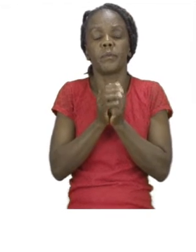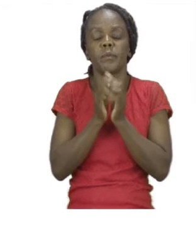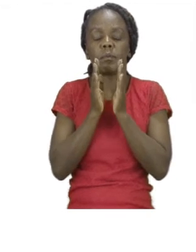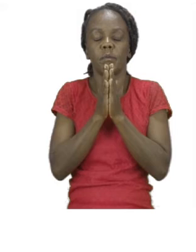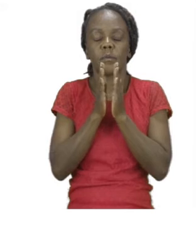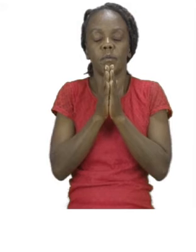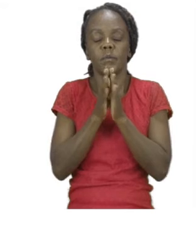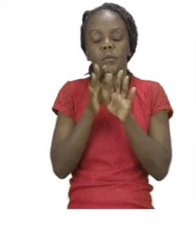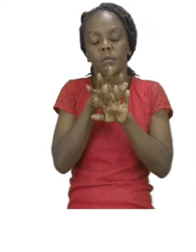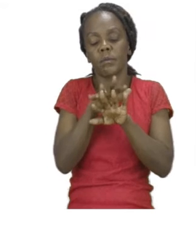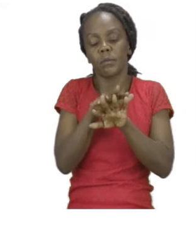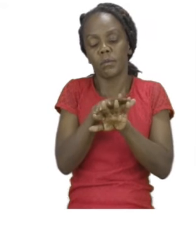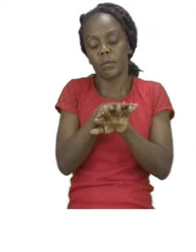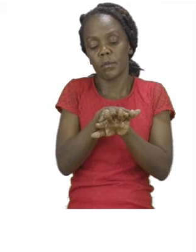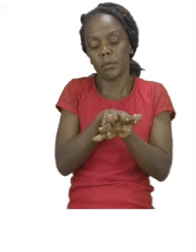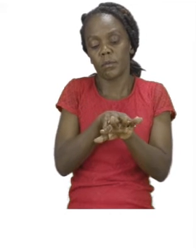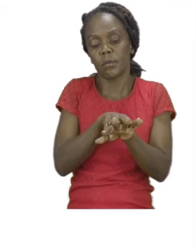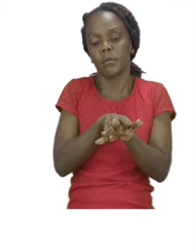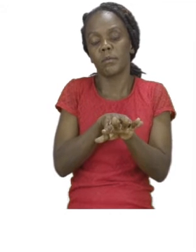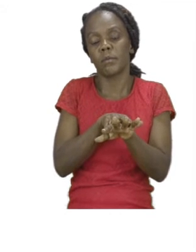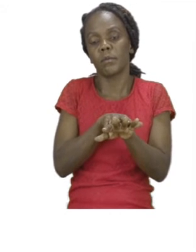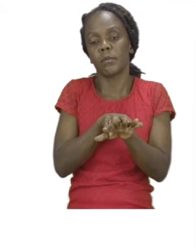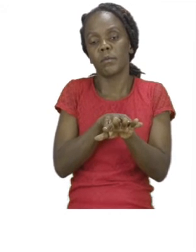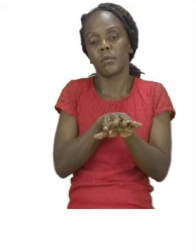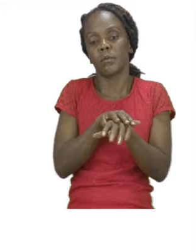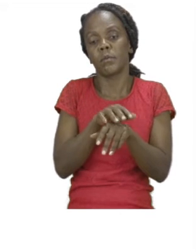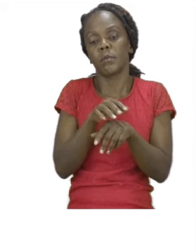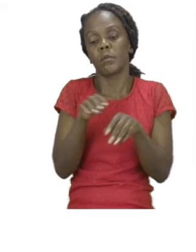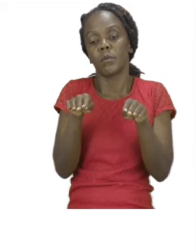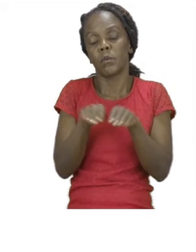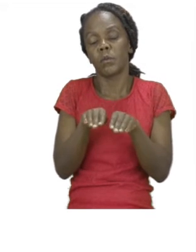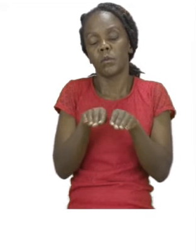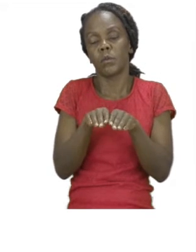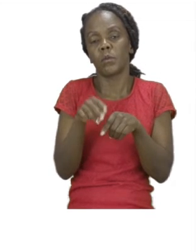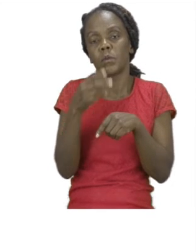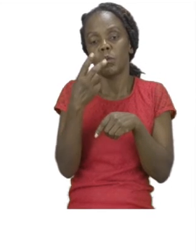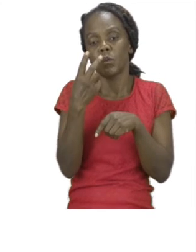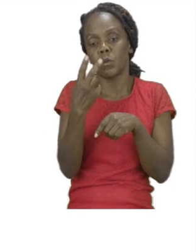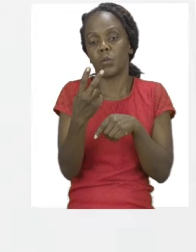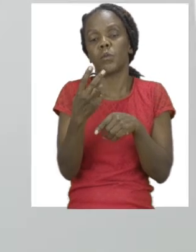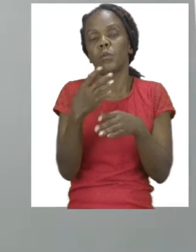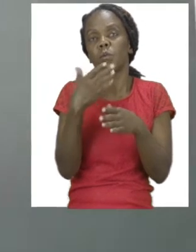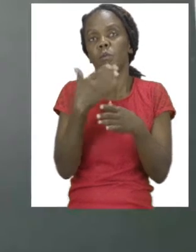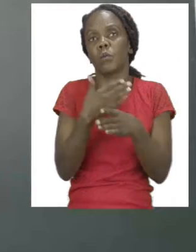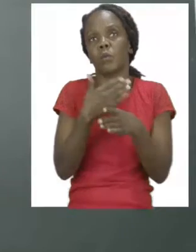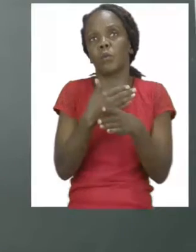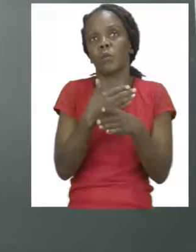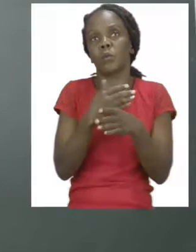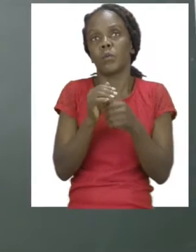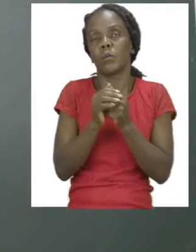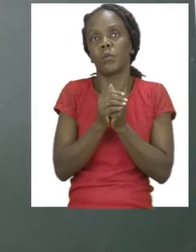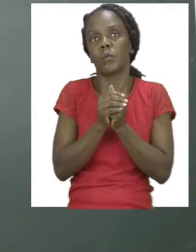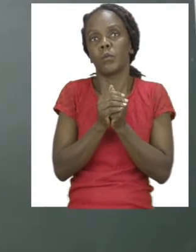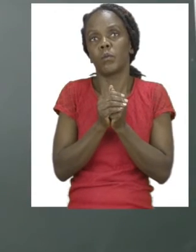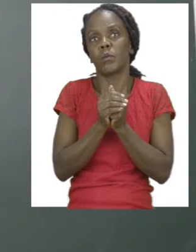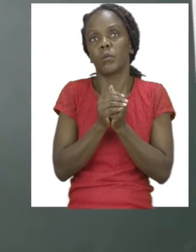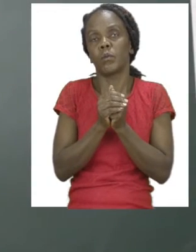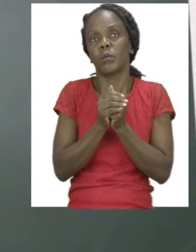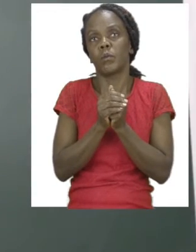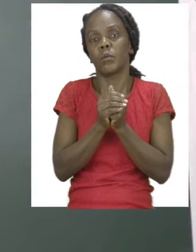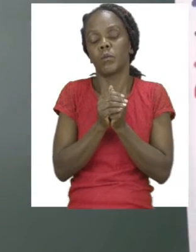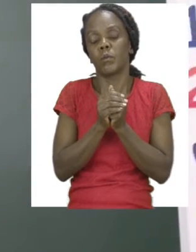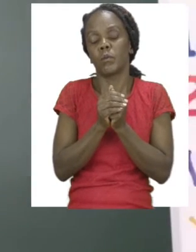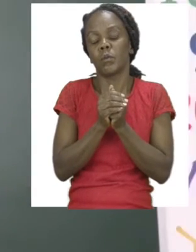with both exercises, my dear friends, and when you are done with them, try and ask an adult